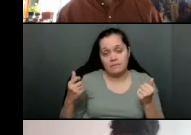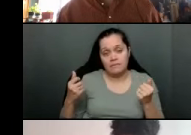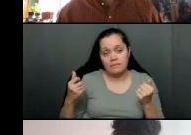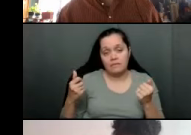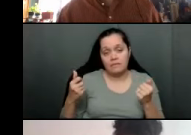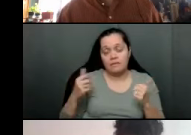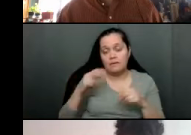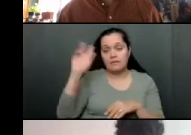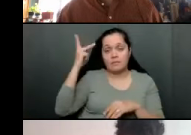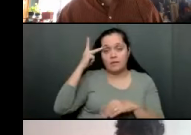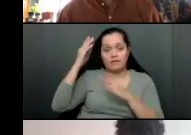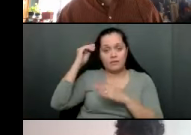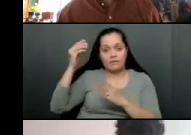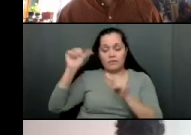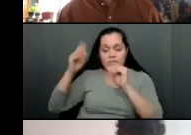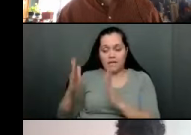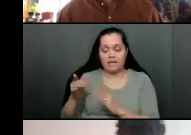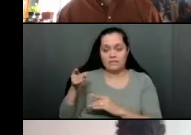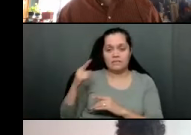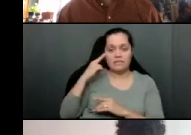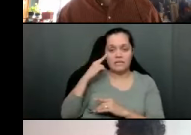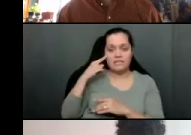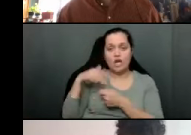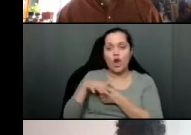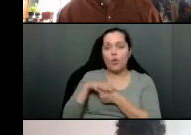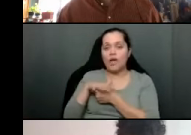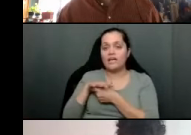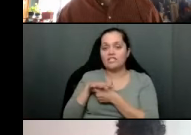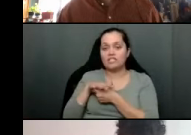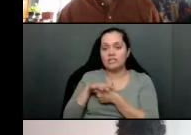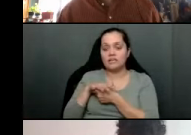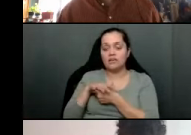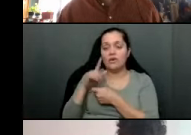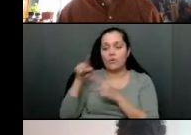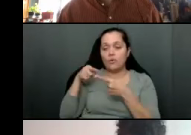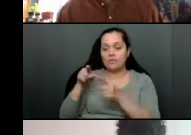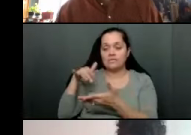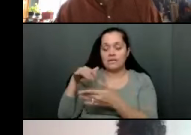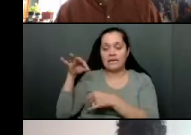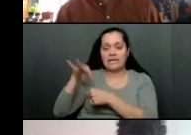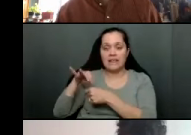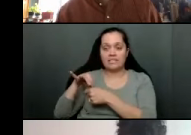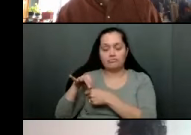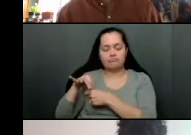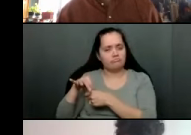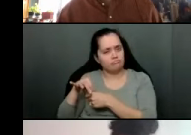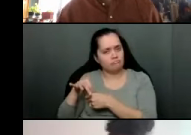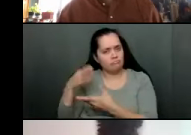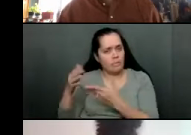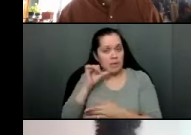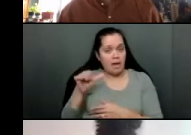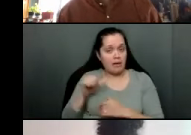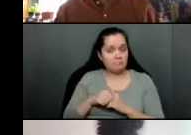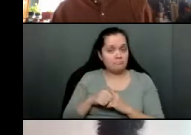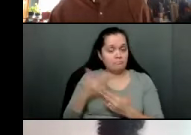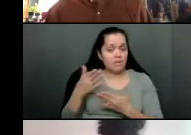the political scientists will take into account location when studying elections, but maybe not.